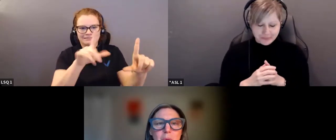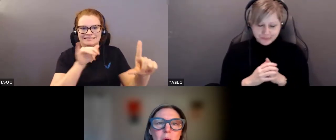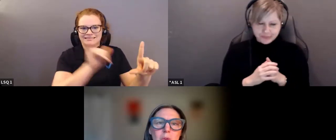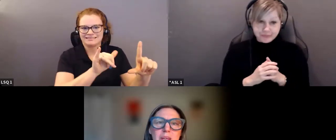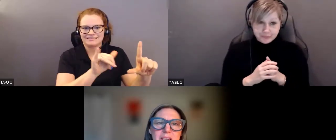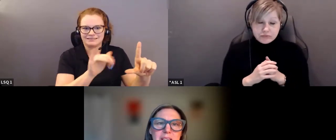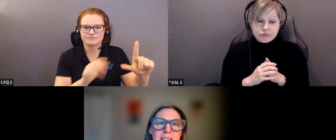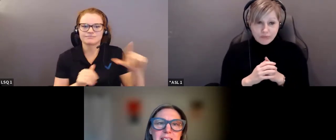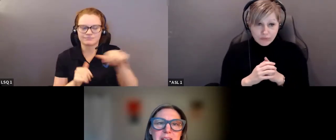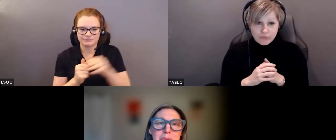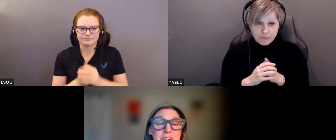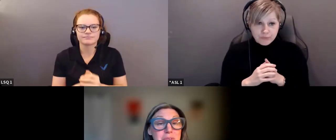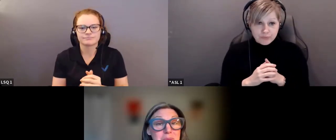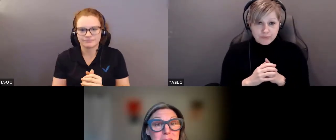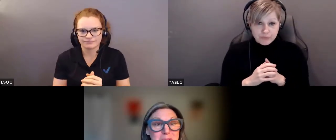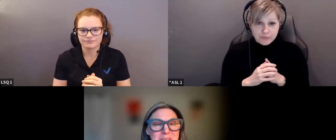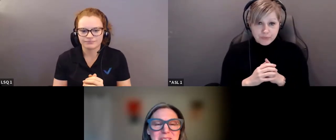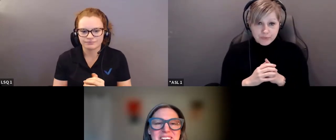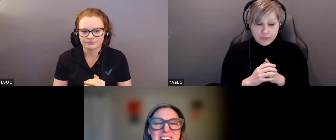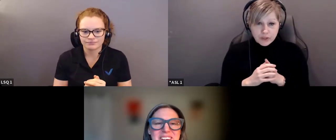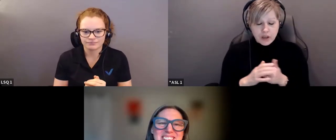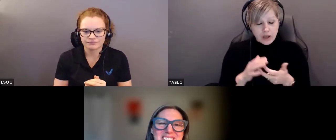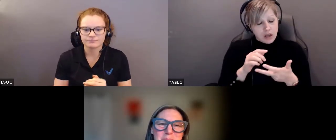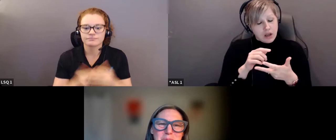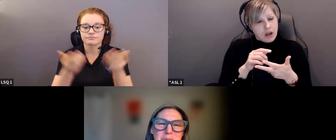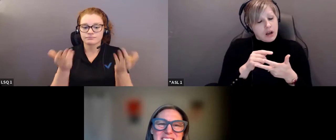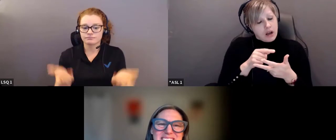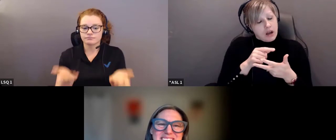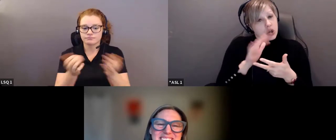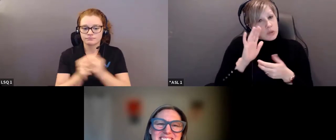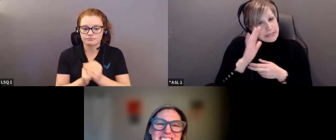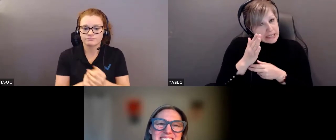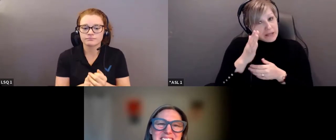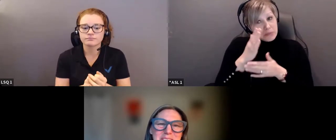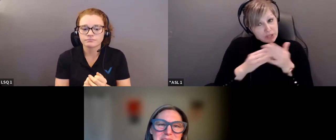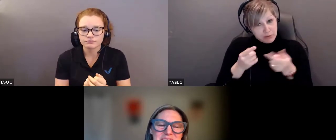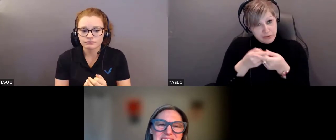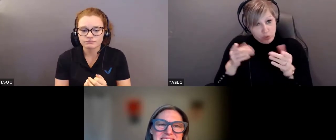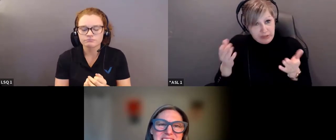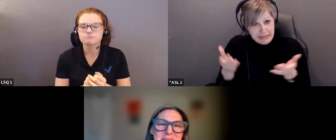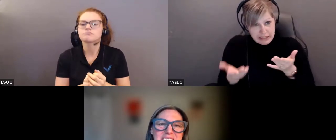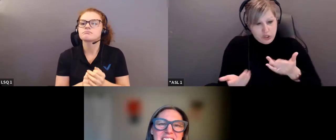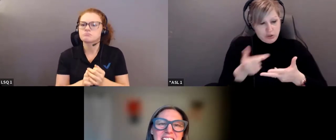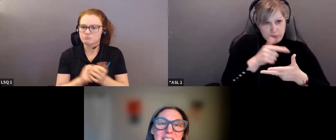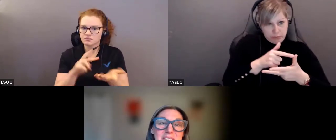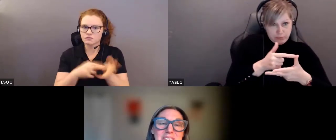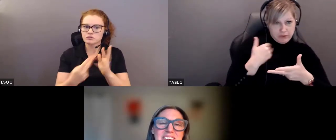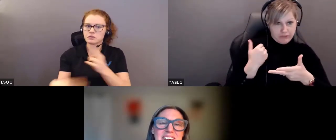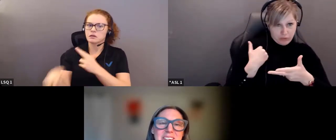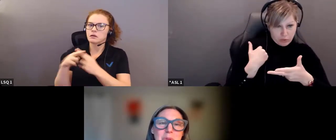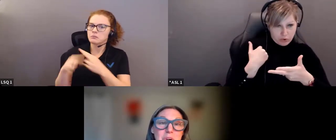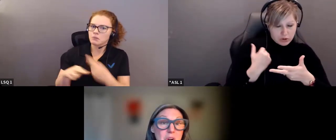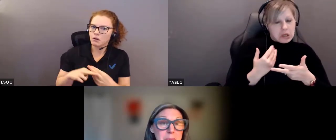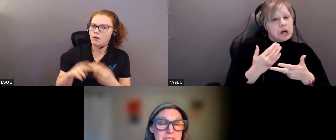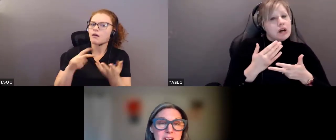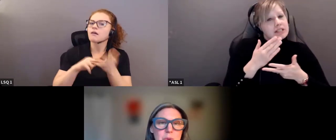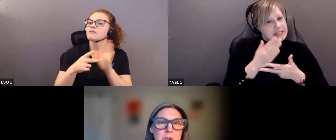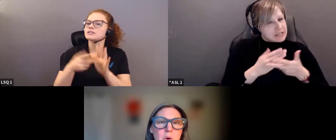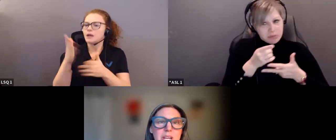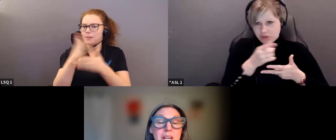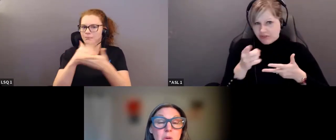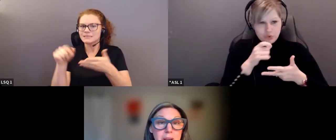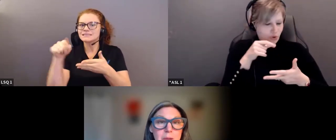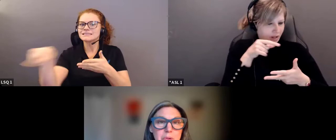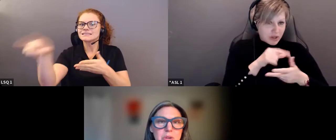from this poll that collected information from some of you is that some were with us in the first session. Others were not, but